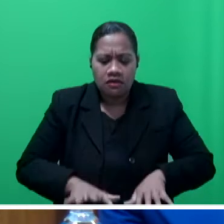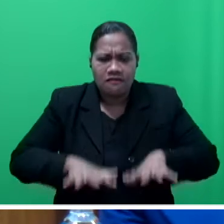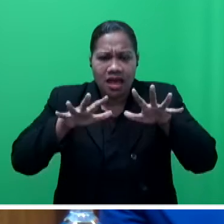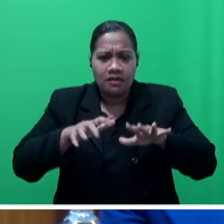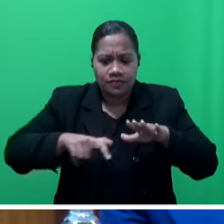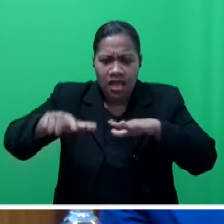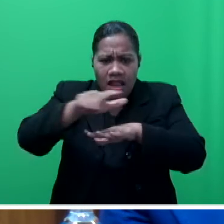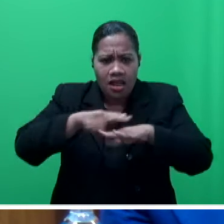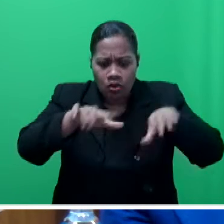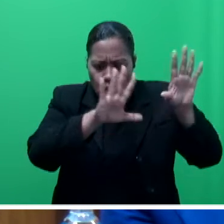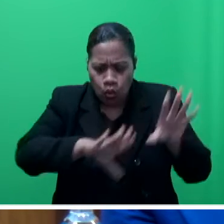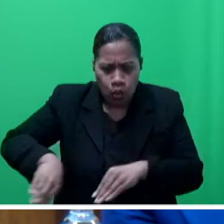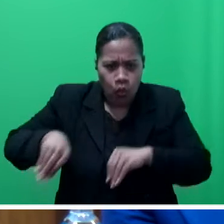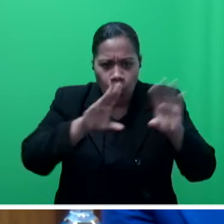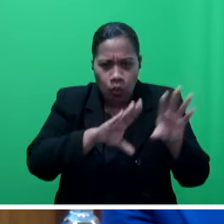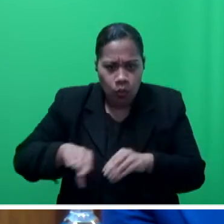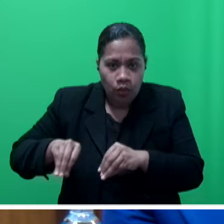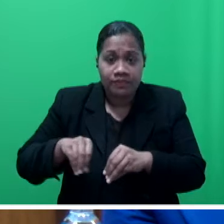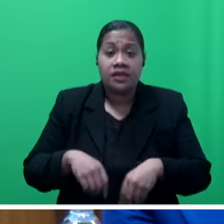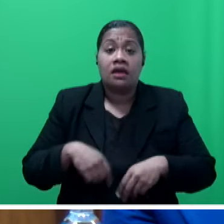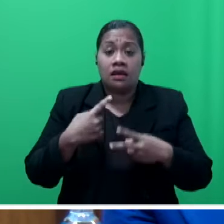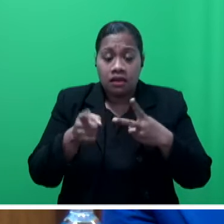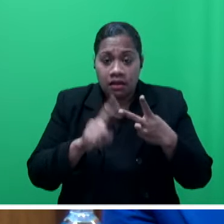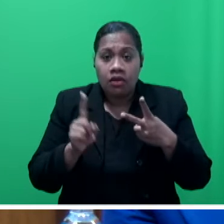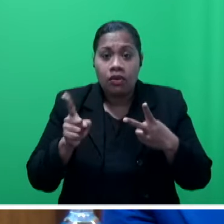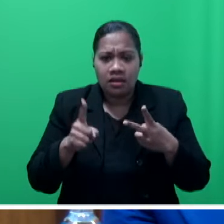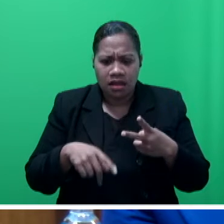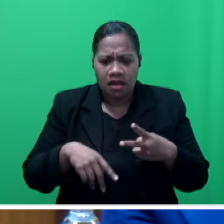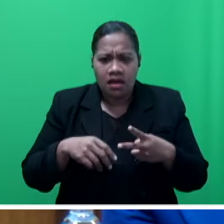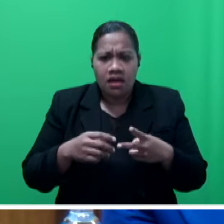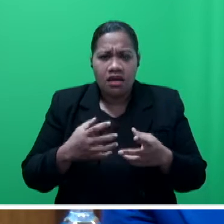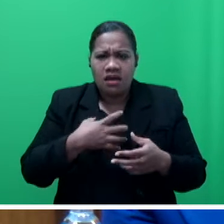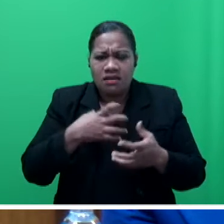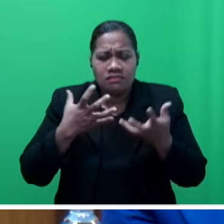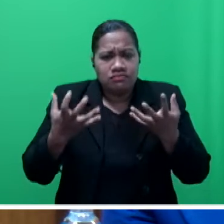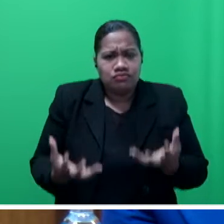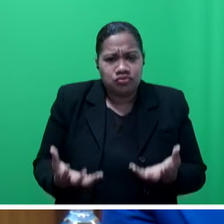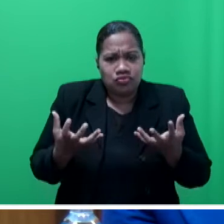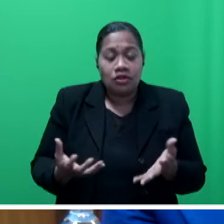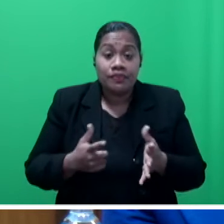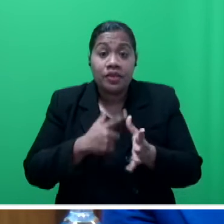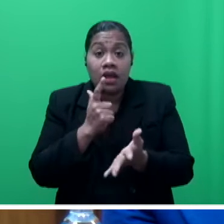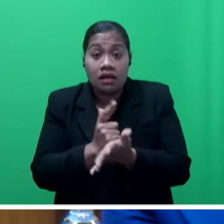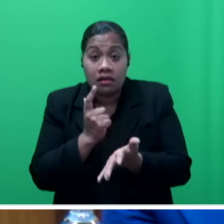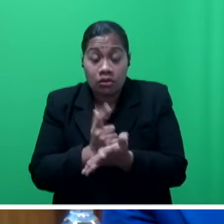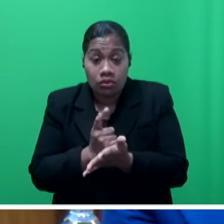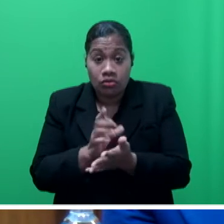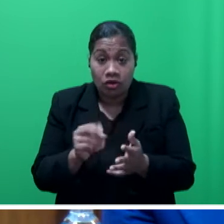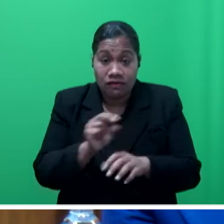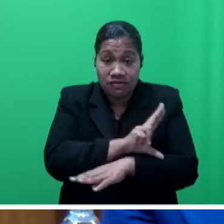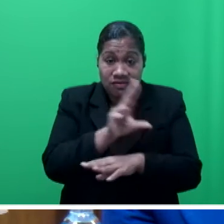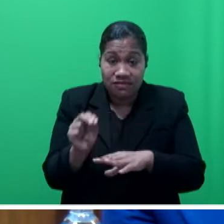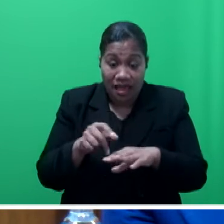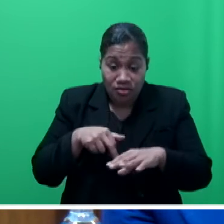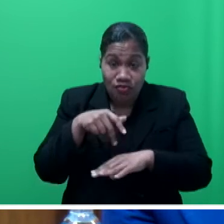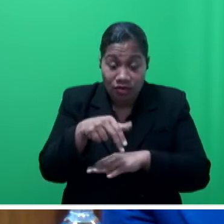landslides, and also the overloading. When a lot of these crossings and bridges were built, they did not have the kind of heavy vehicles that